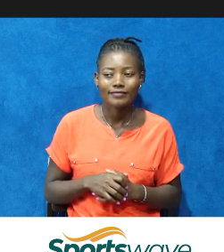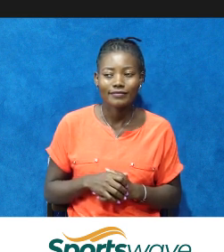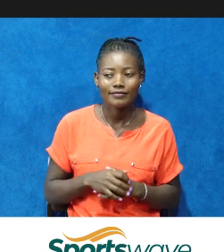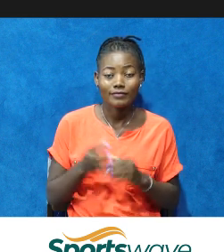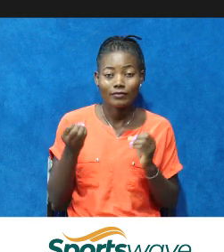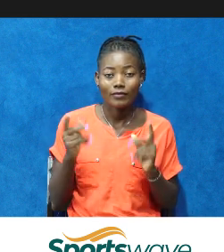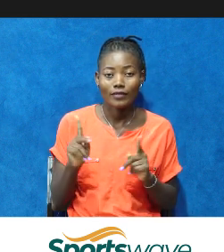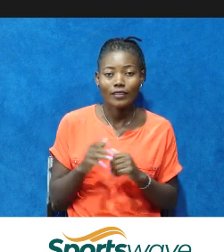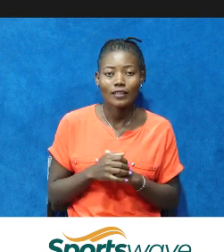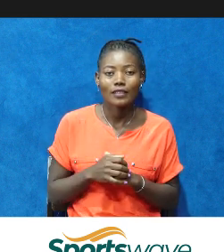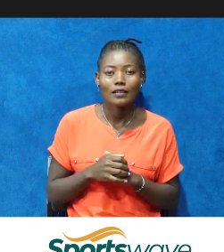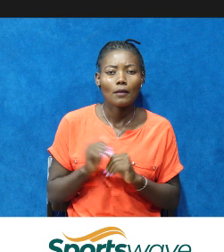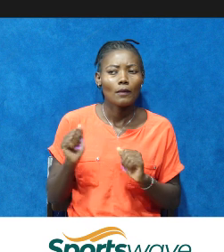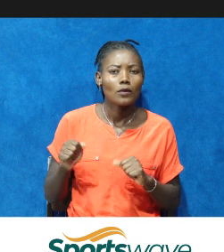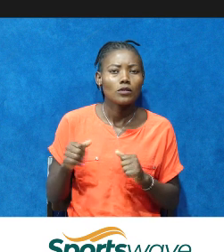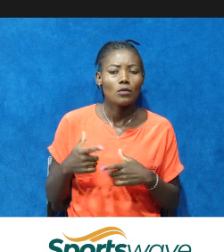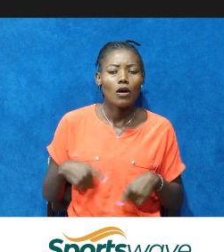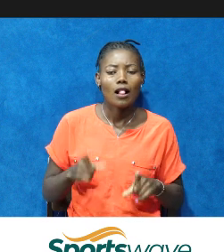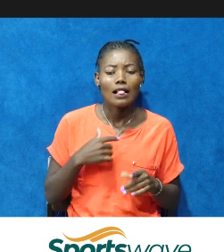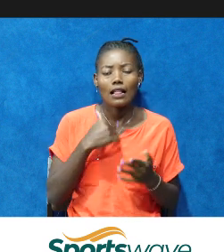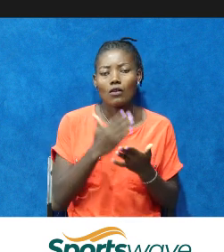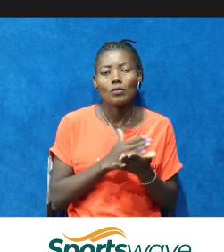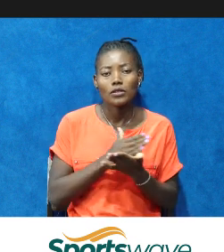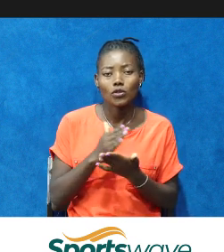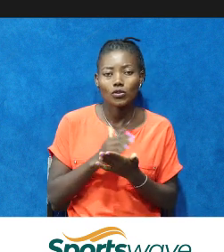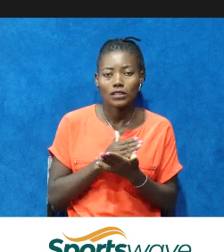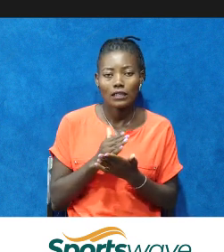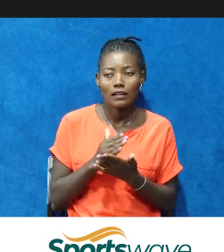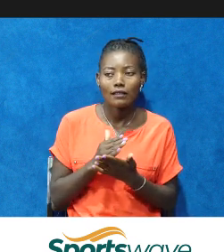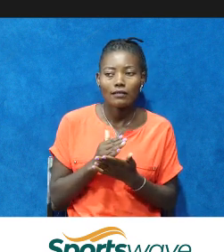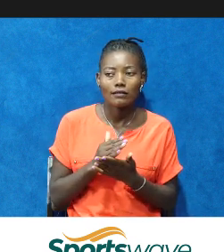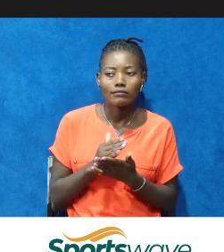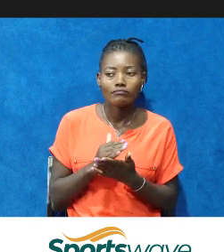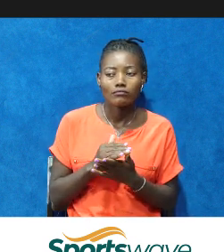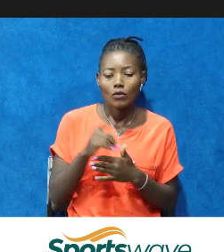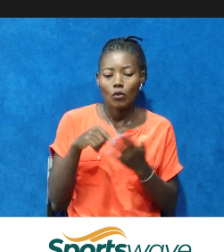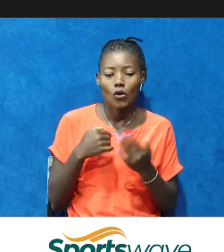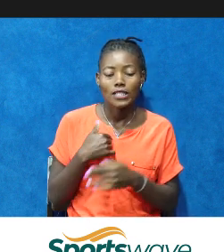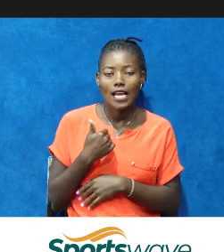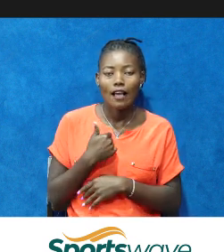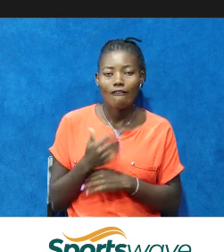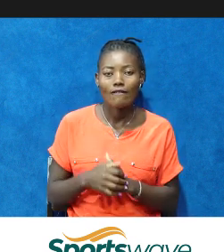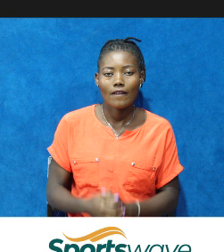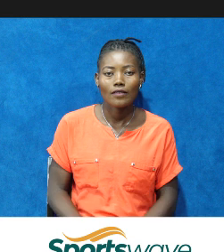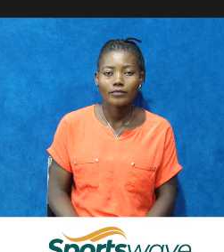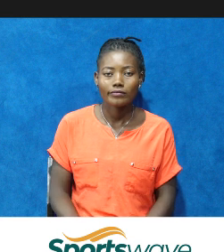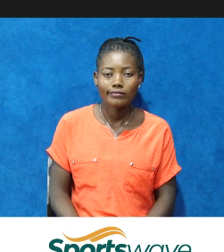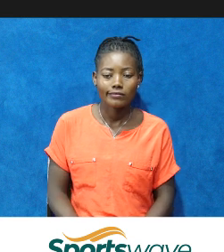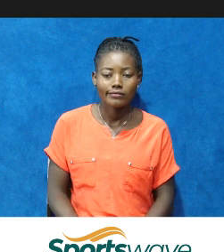Okay, so could you please allow me to share so that I share the presentation I have?